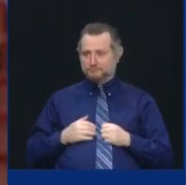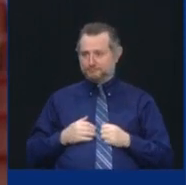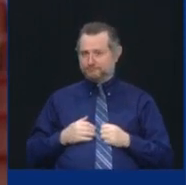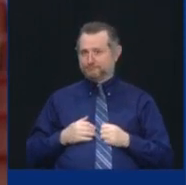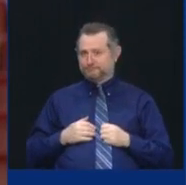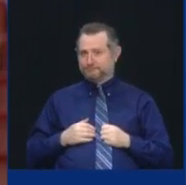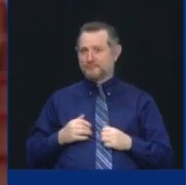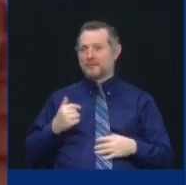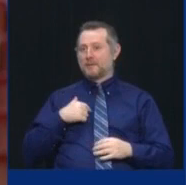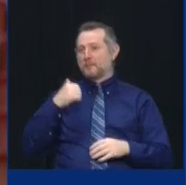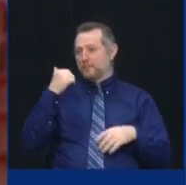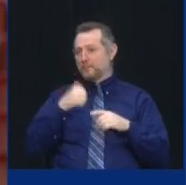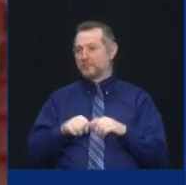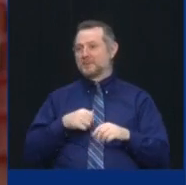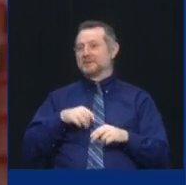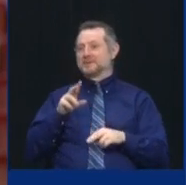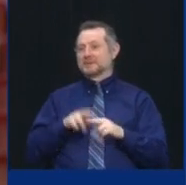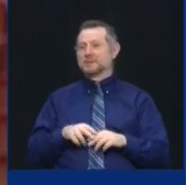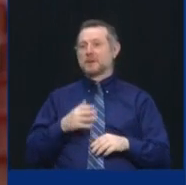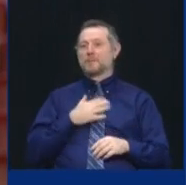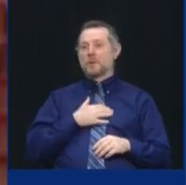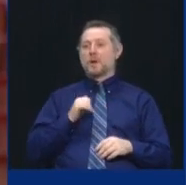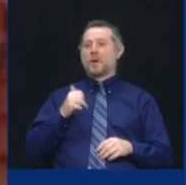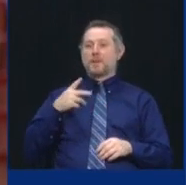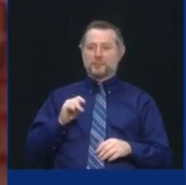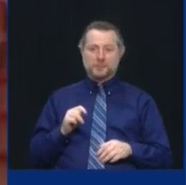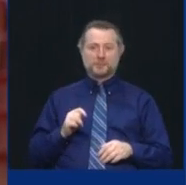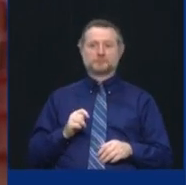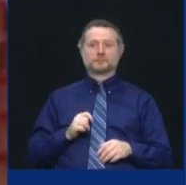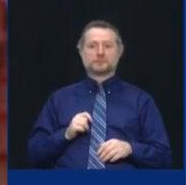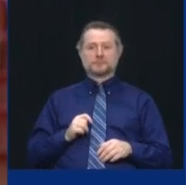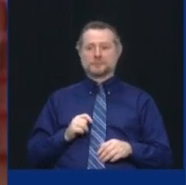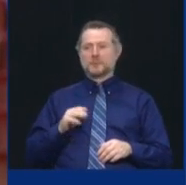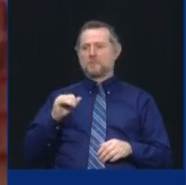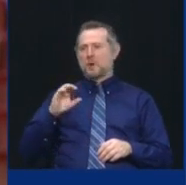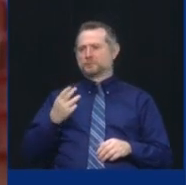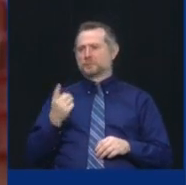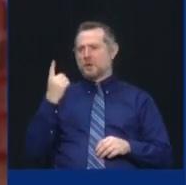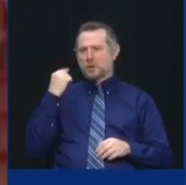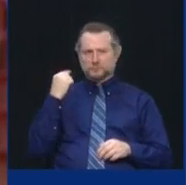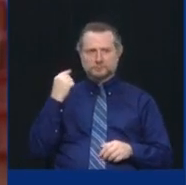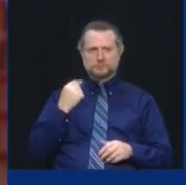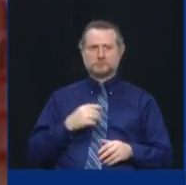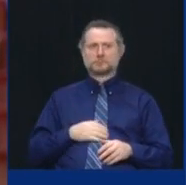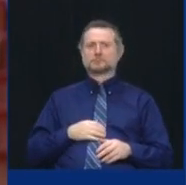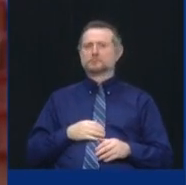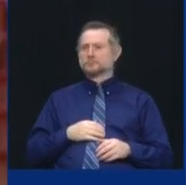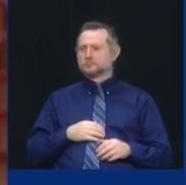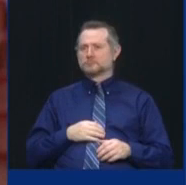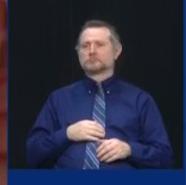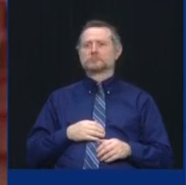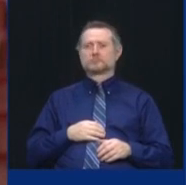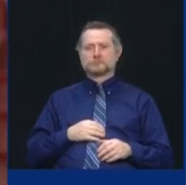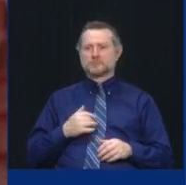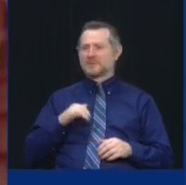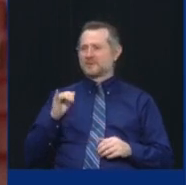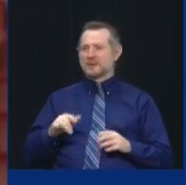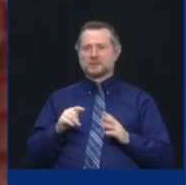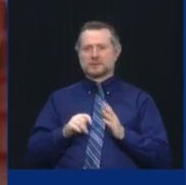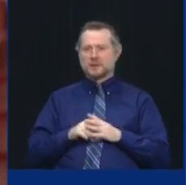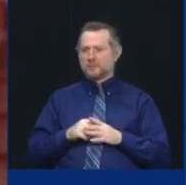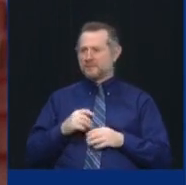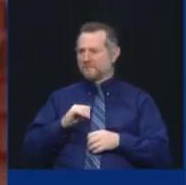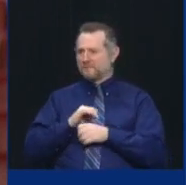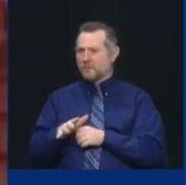remember sitting in my apartment back in the end of March last year, when we didn't know anything about this